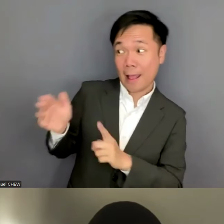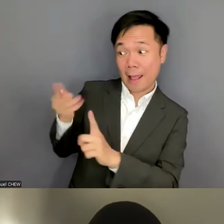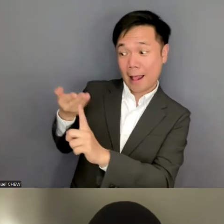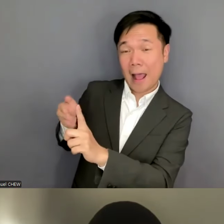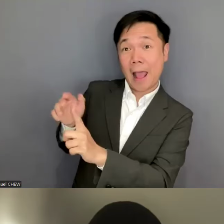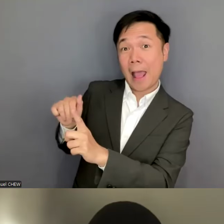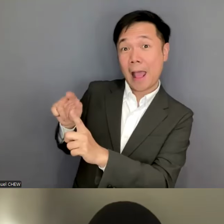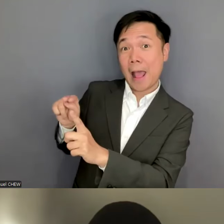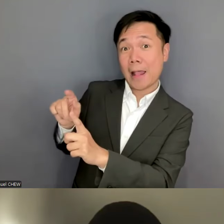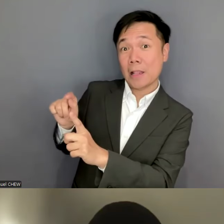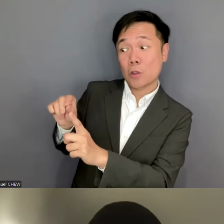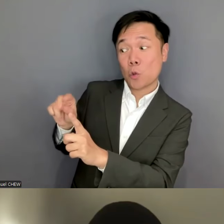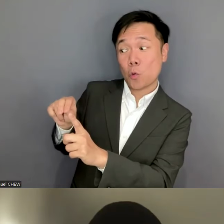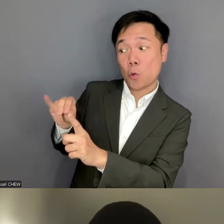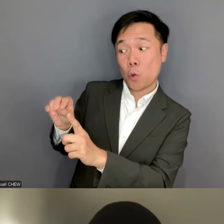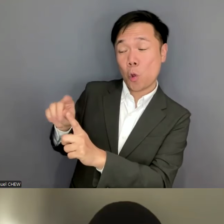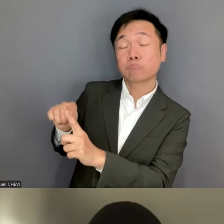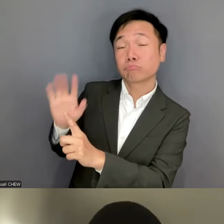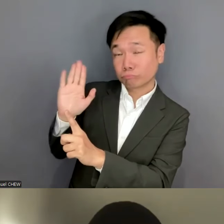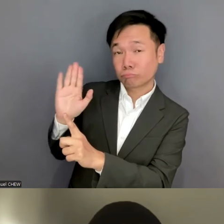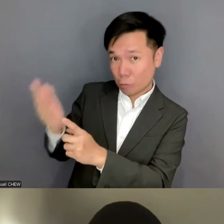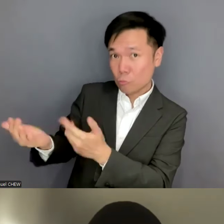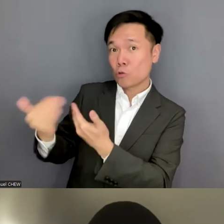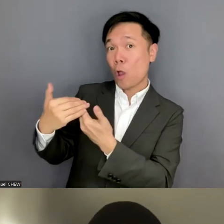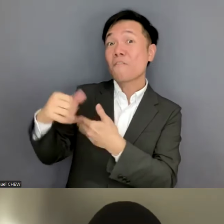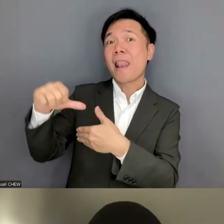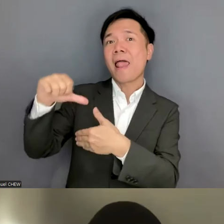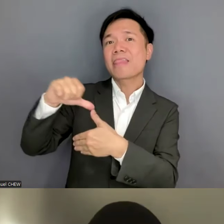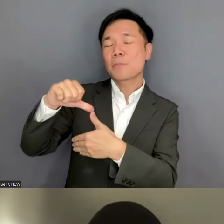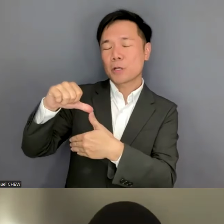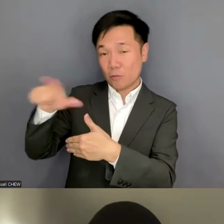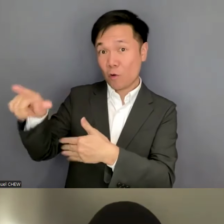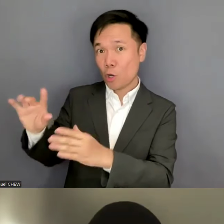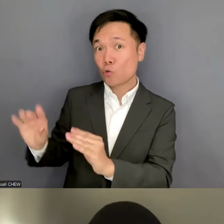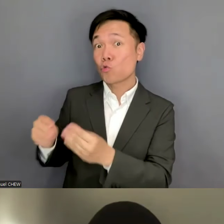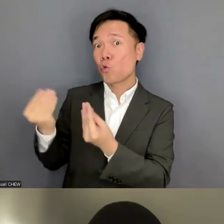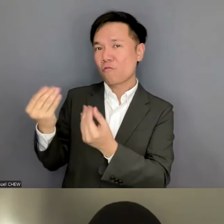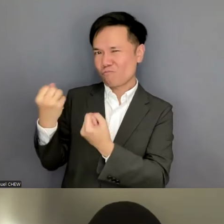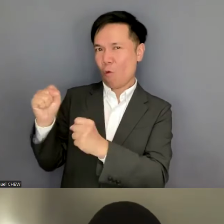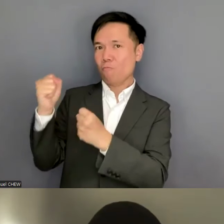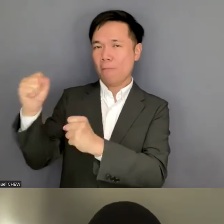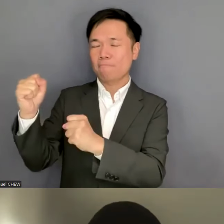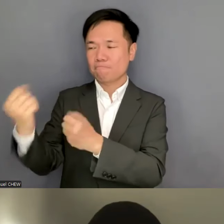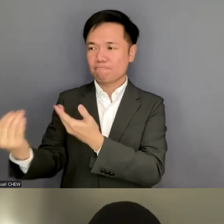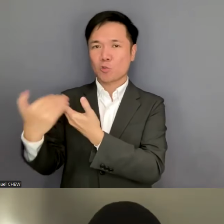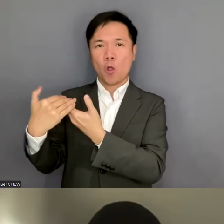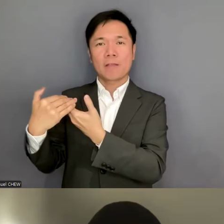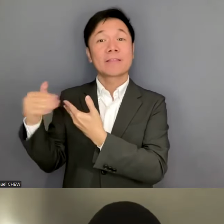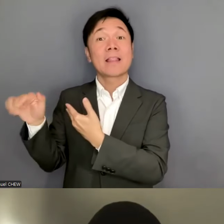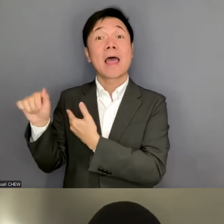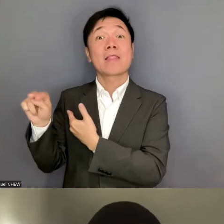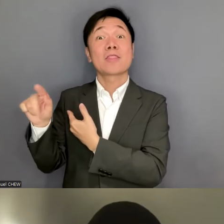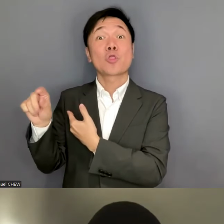of experience participating in different forums in Latin America with mainstream youth movements. That's why we also encourage youth